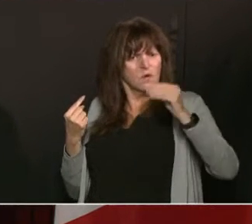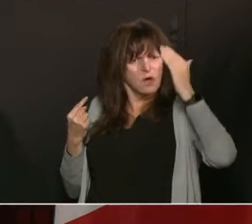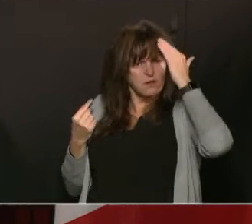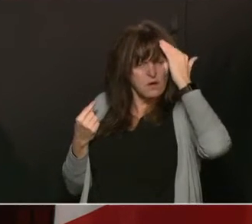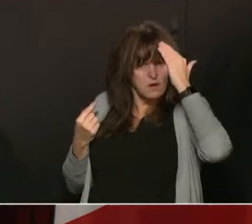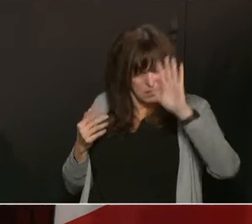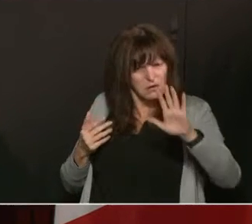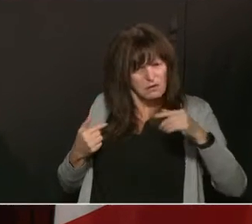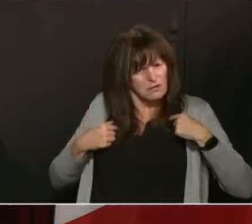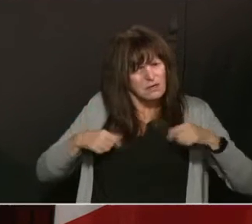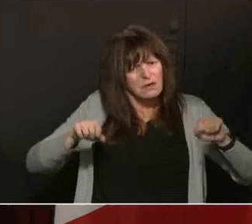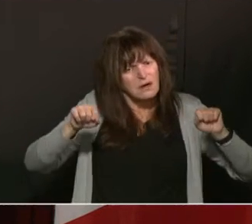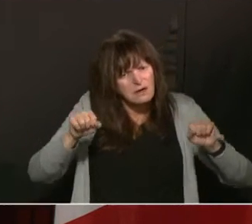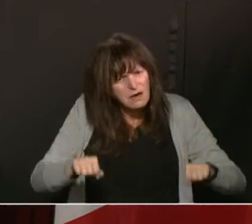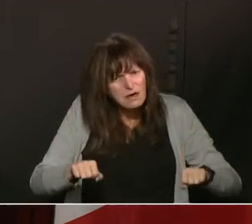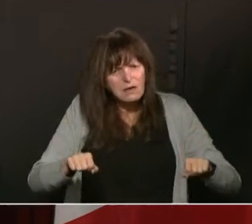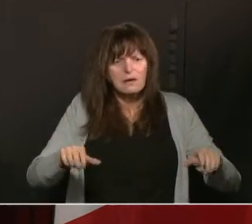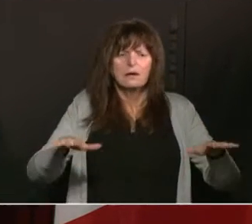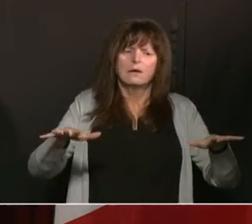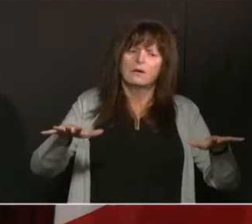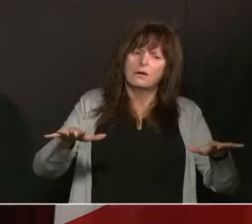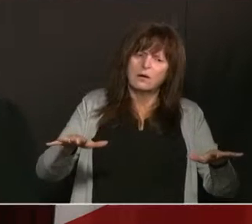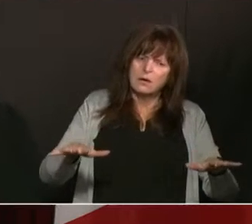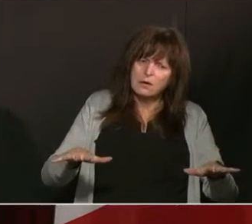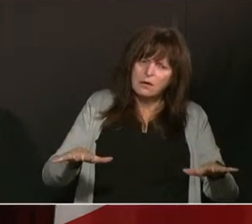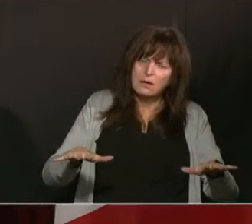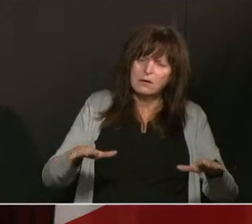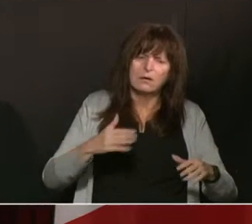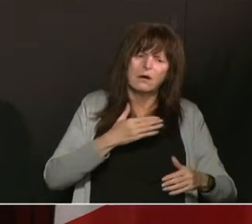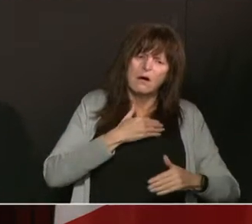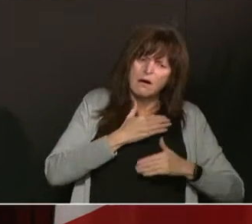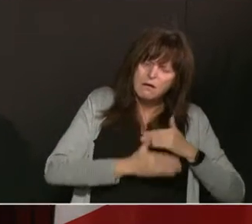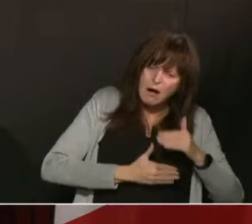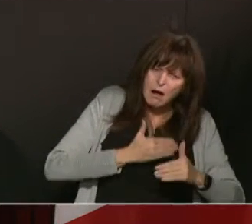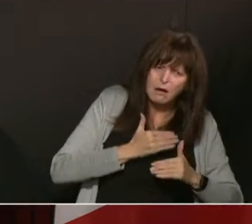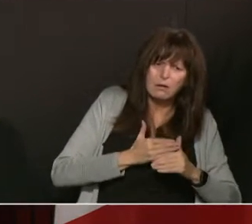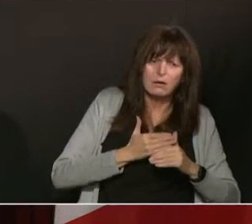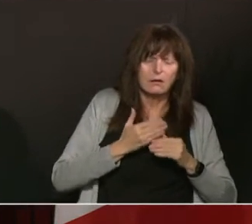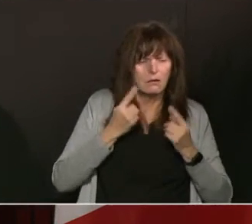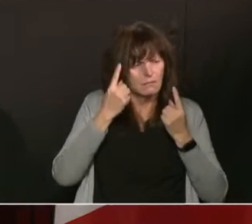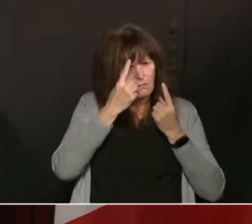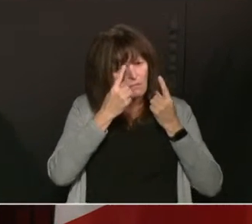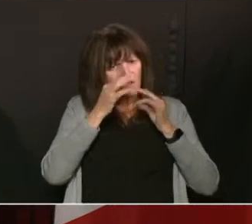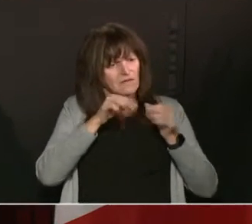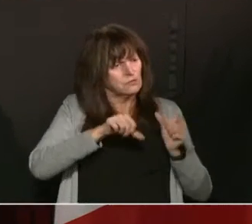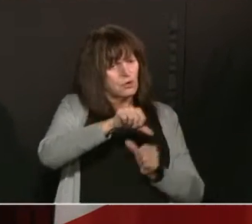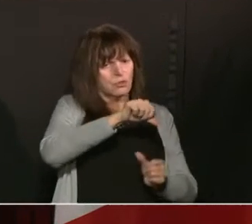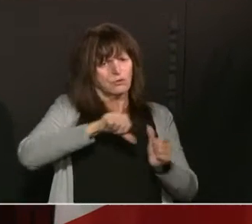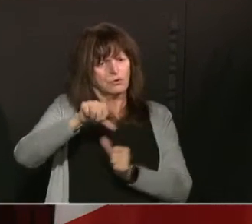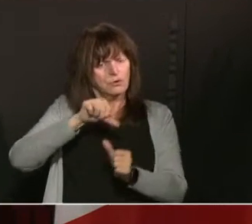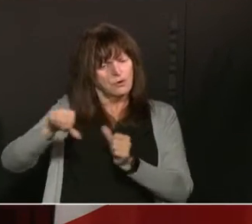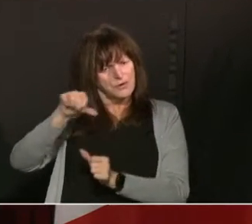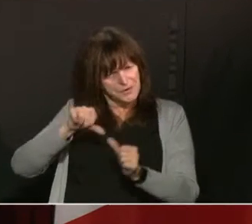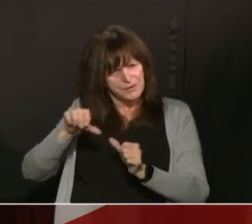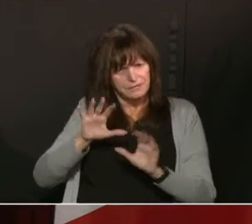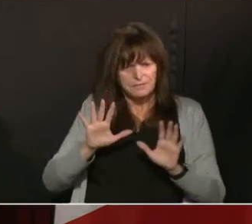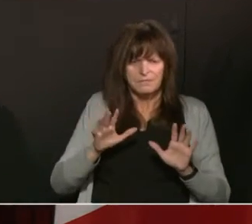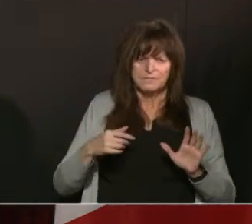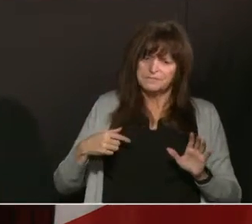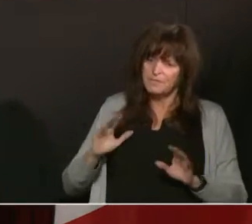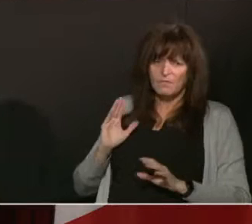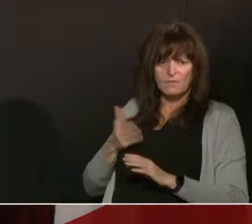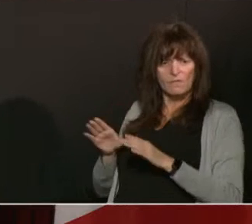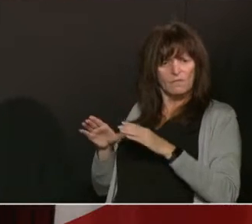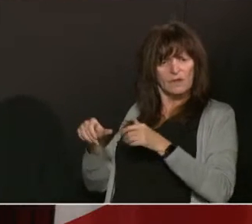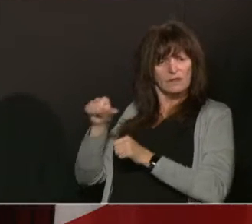to one another. We have effective vaccines and emerging data suggesting that 3 doses provides good protection